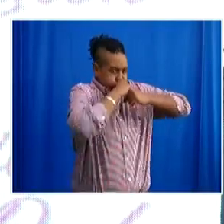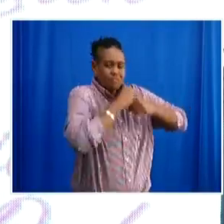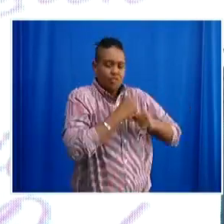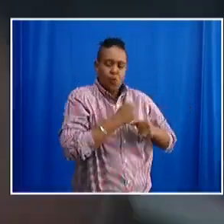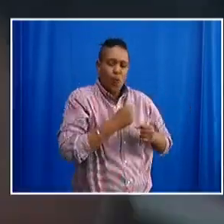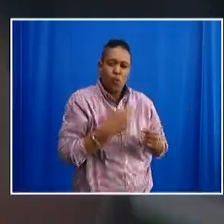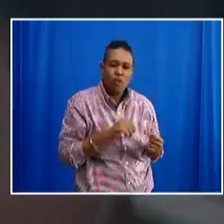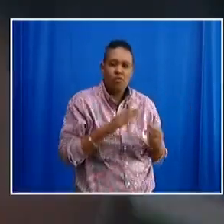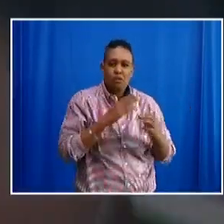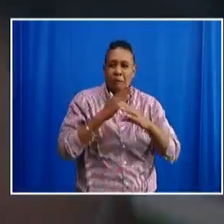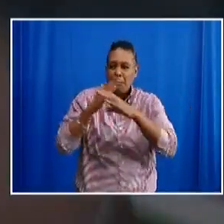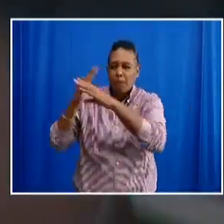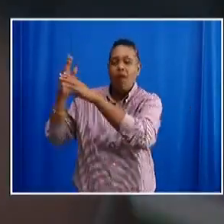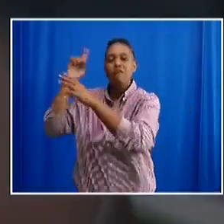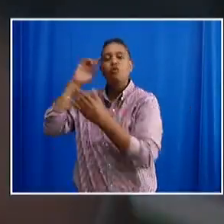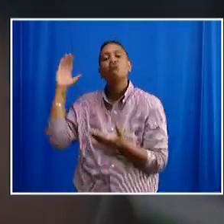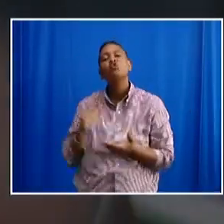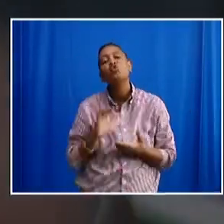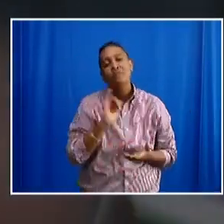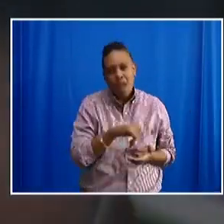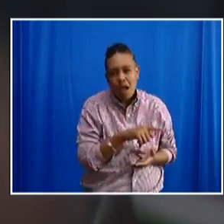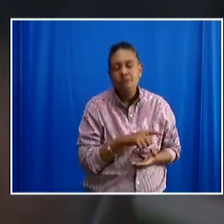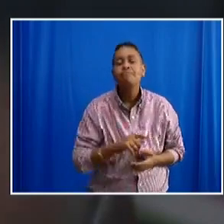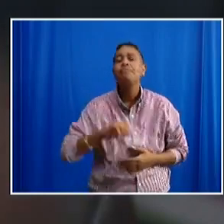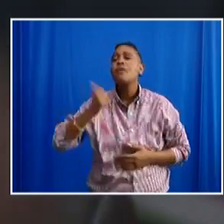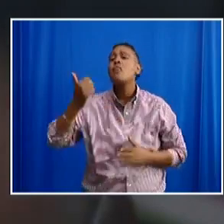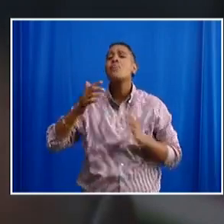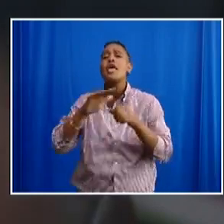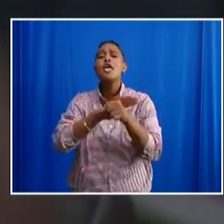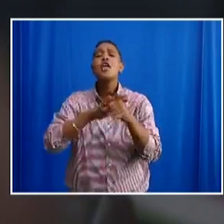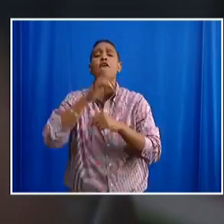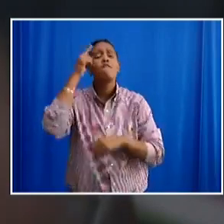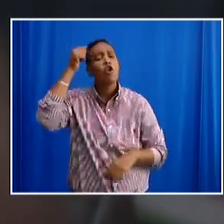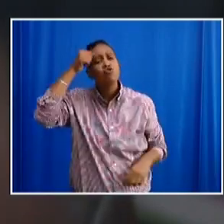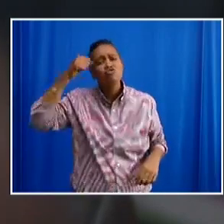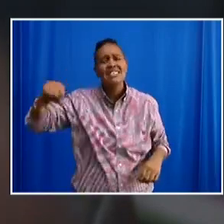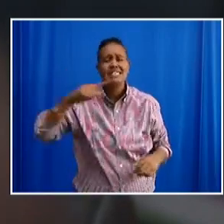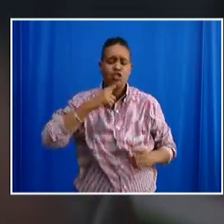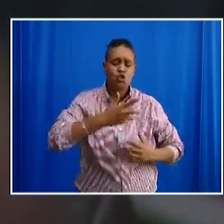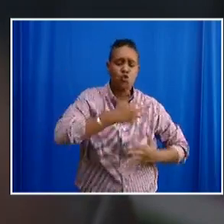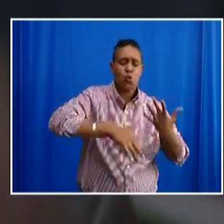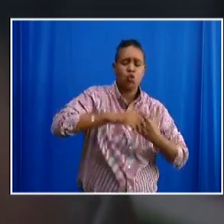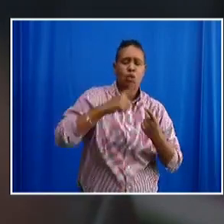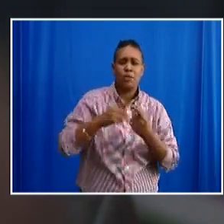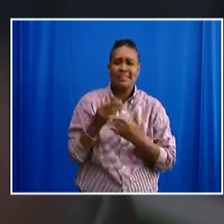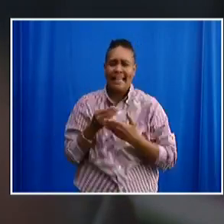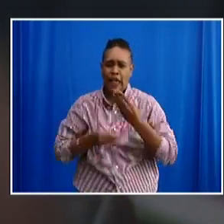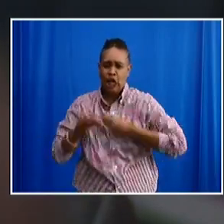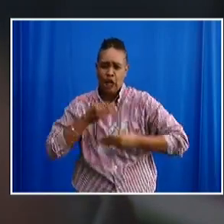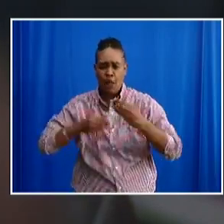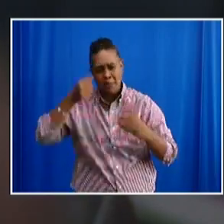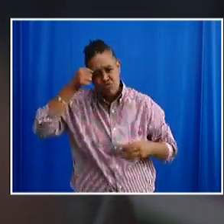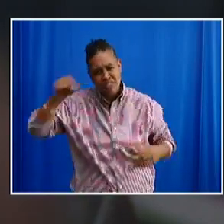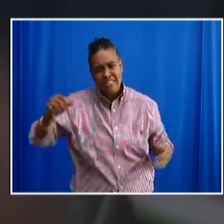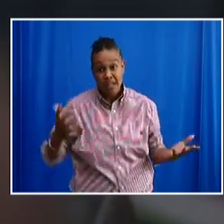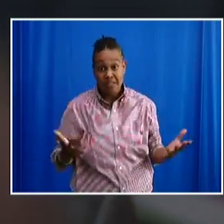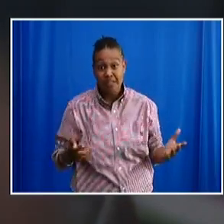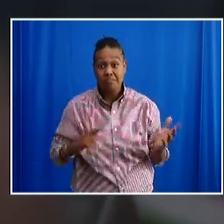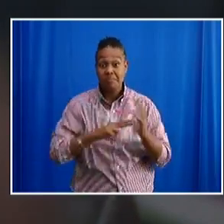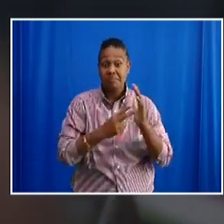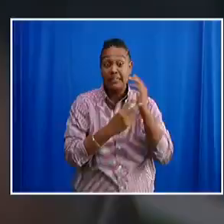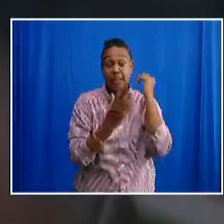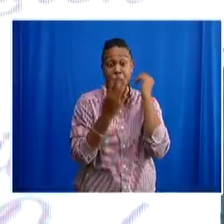reduced. The other area of resilience clearly is the social and economic resilience, and that is that the poor